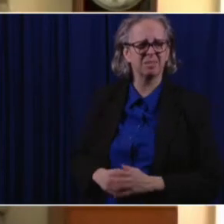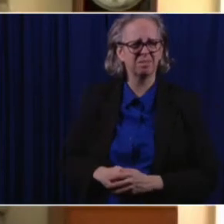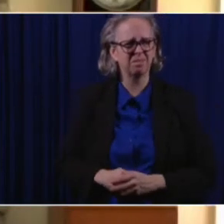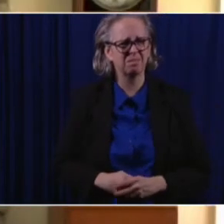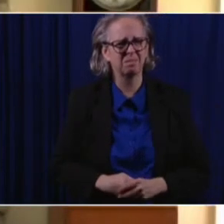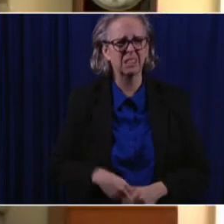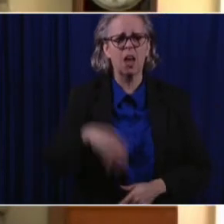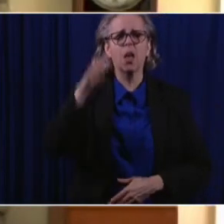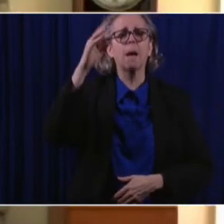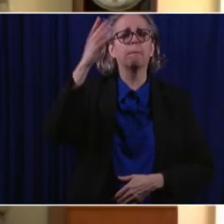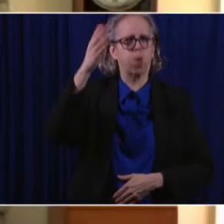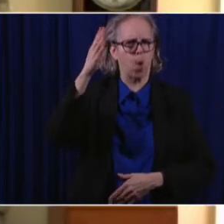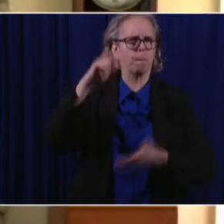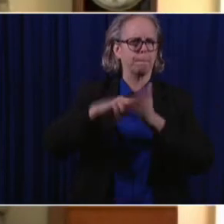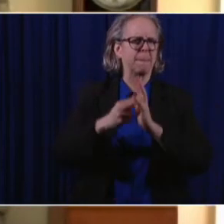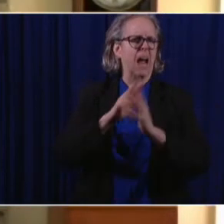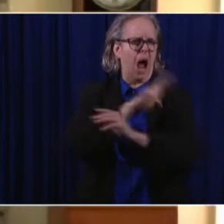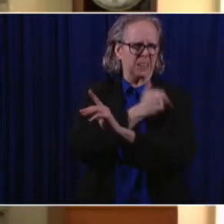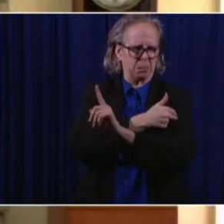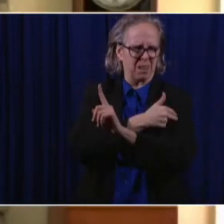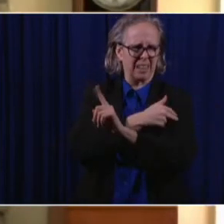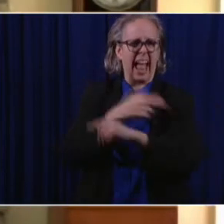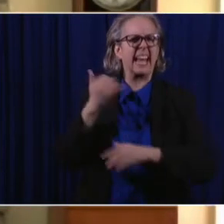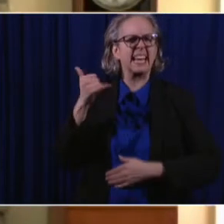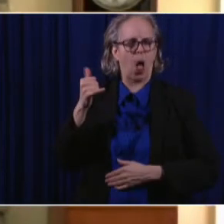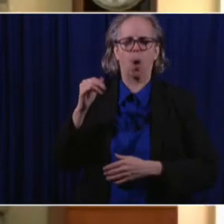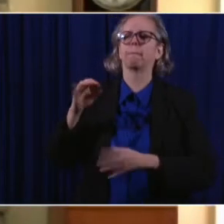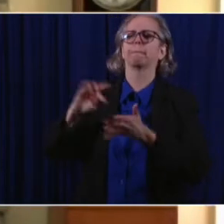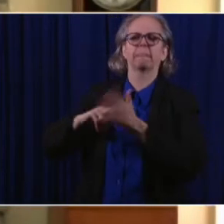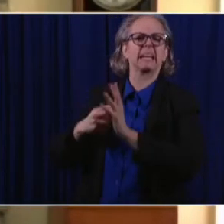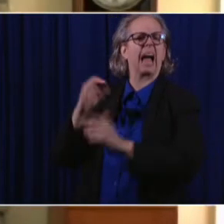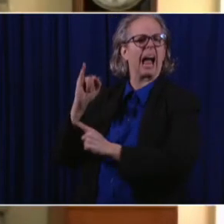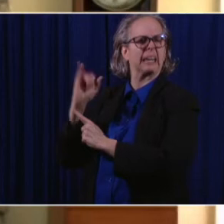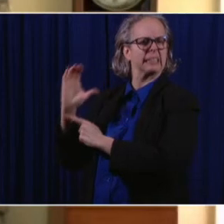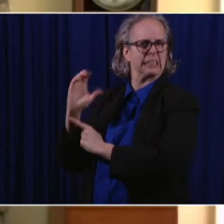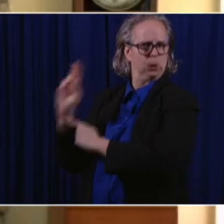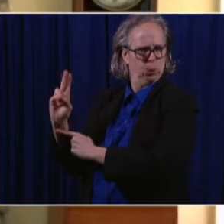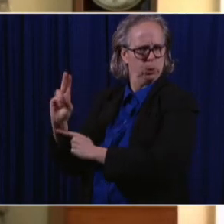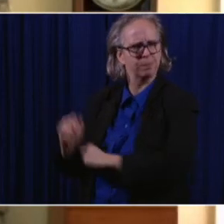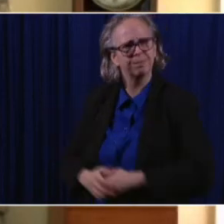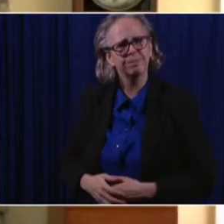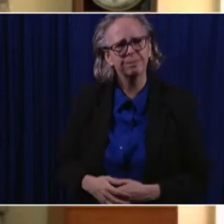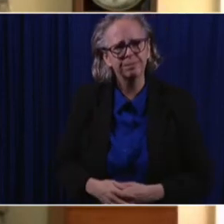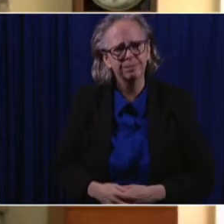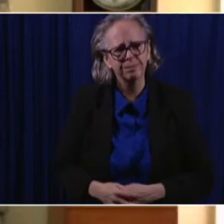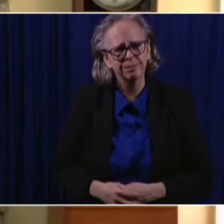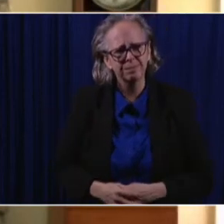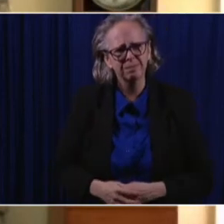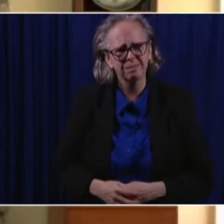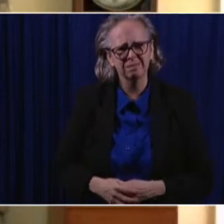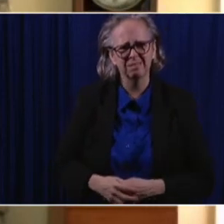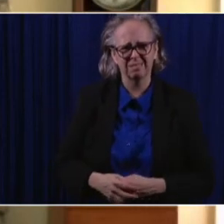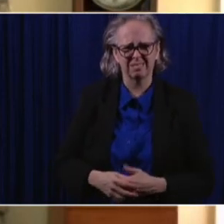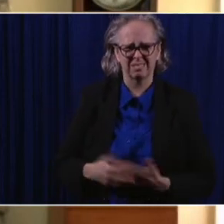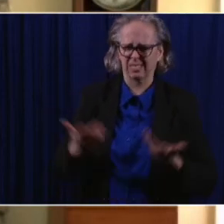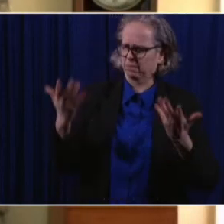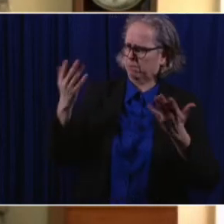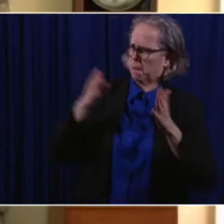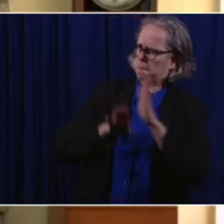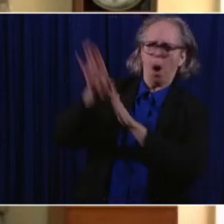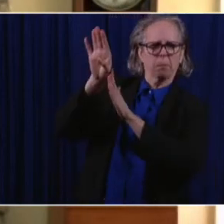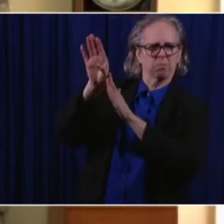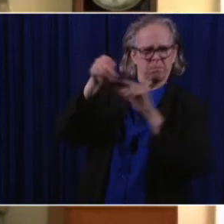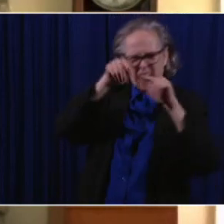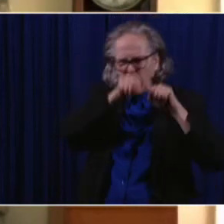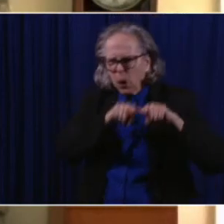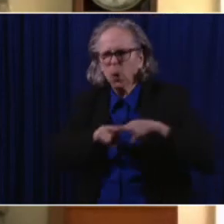hospitalized from COVID. There is the number, and this is the ICU. The ICU is obviously trending up as